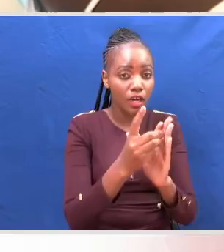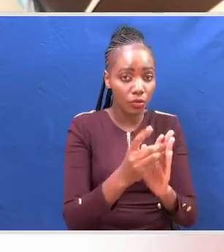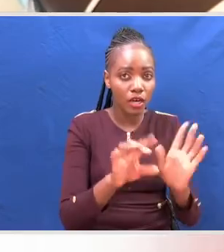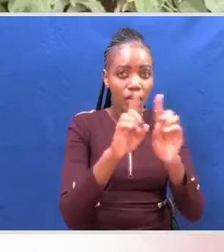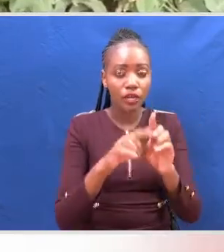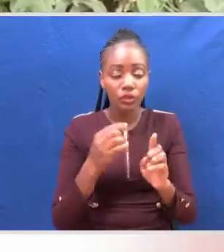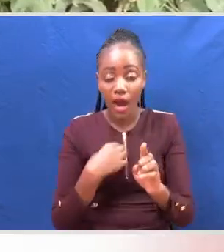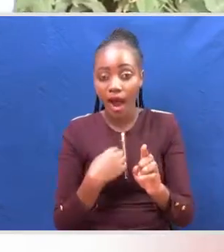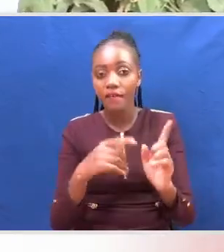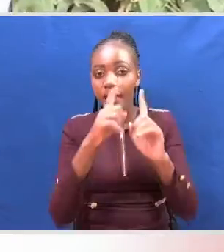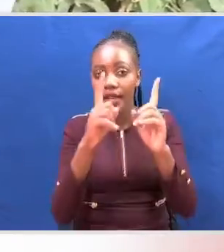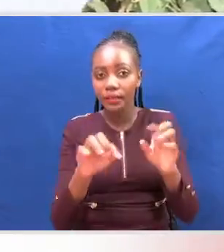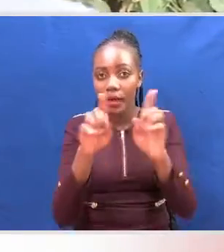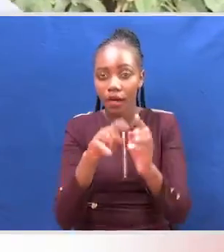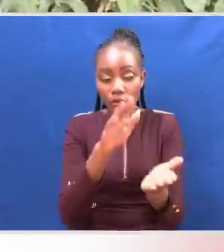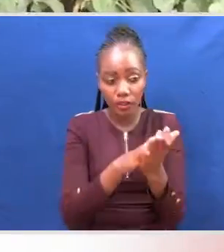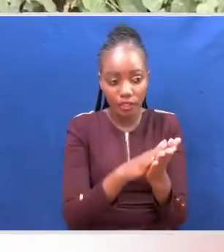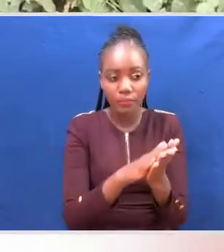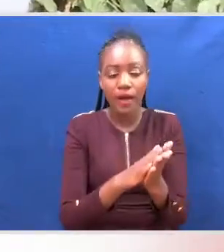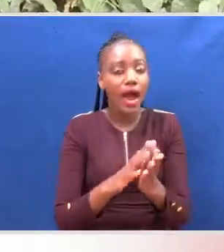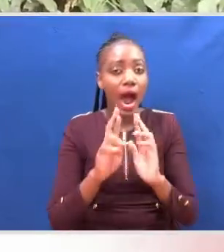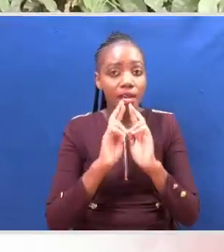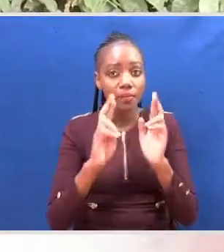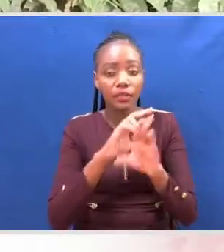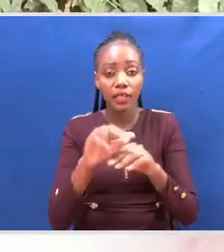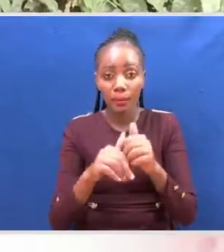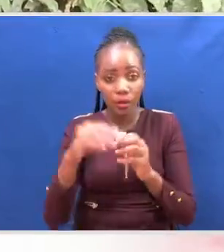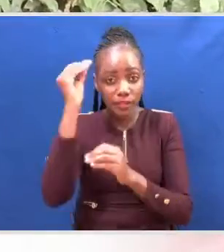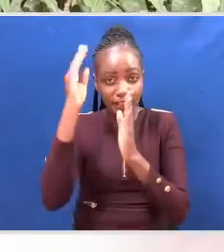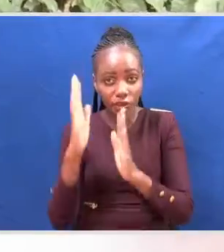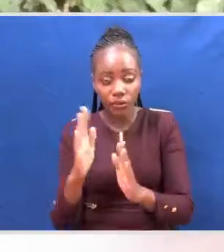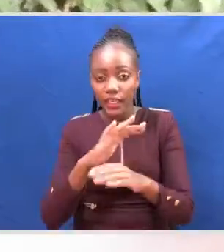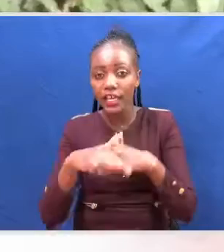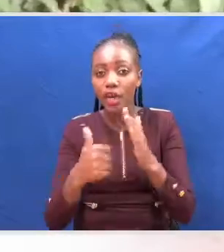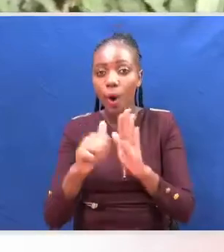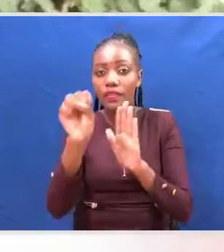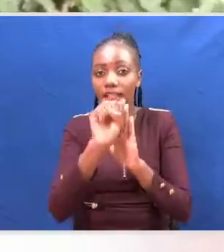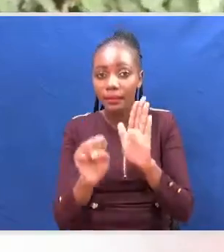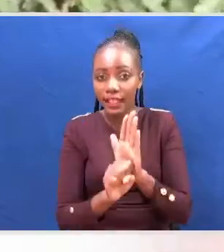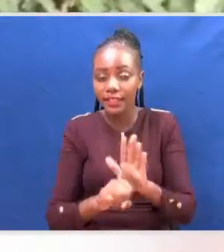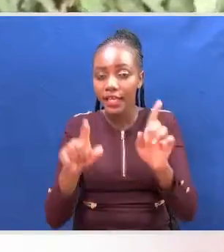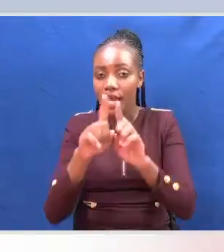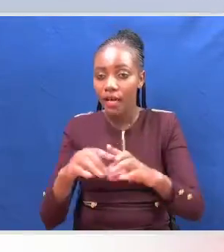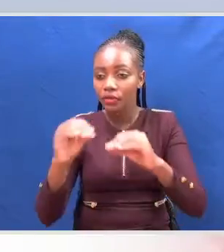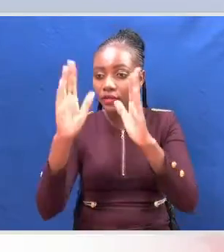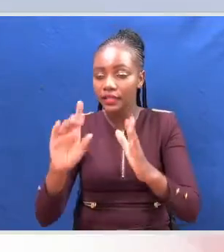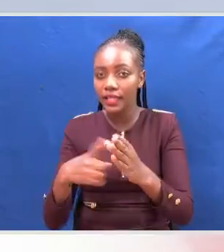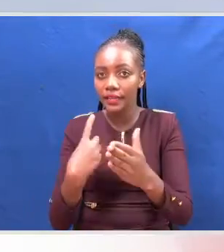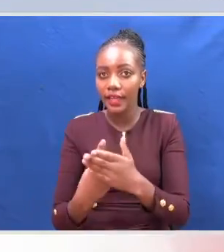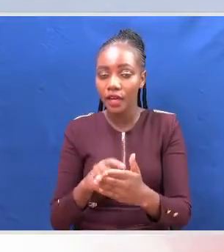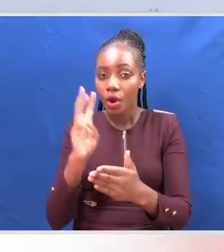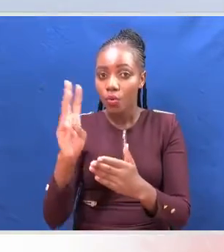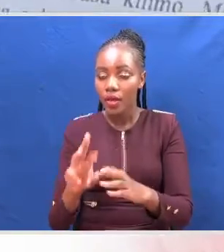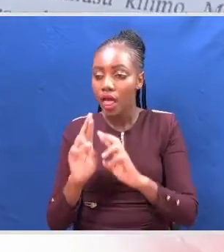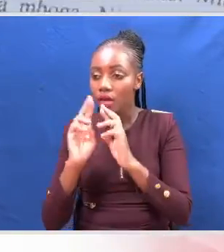classroom assessment and keep a progress record of the learner's performance in all the subjects. The teacher will then upload the scores